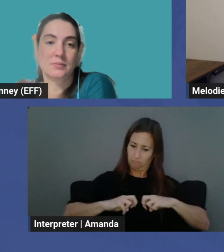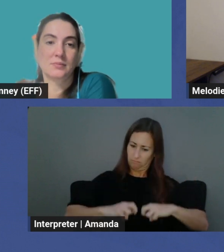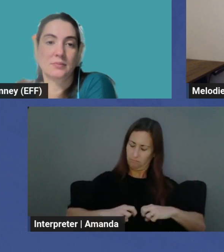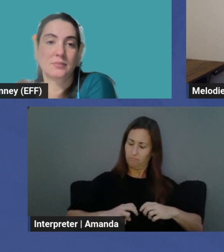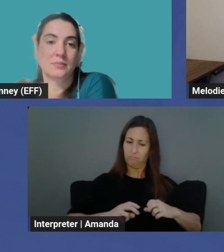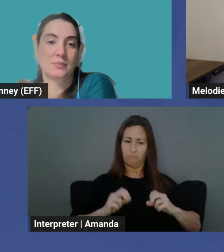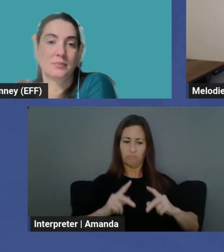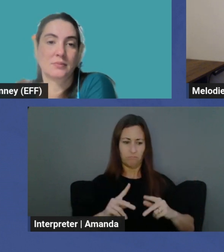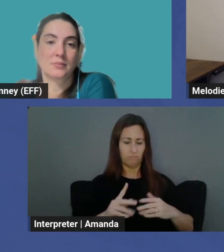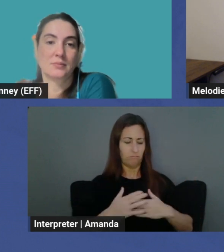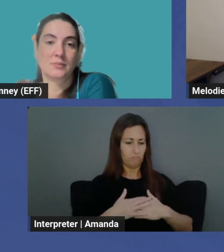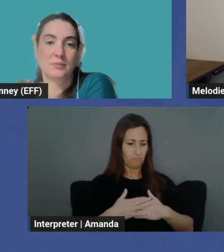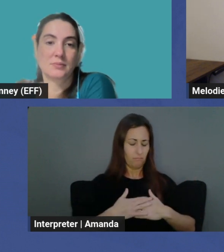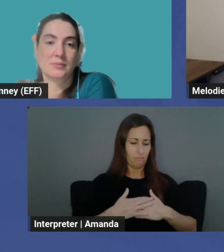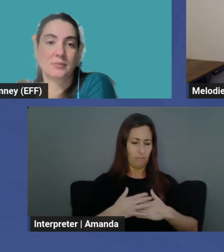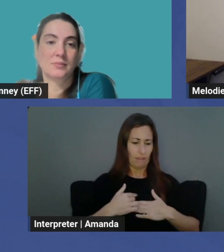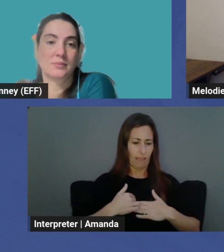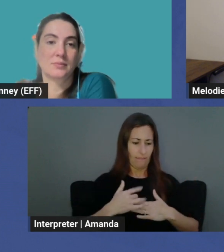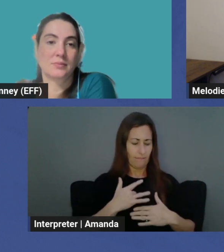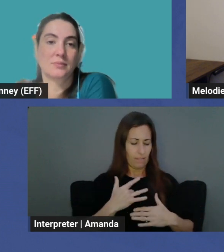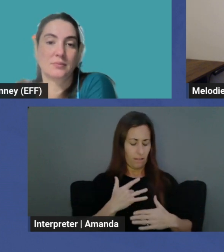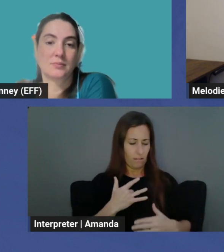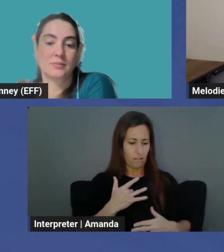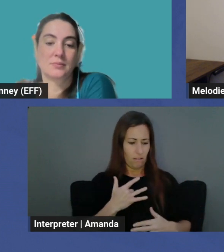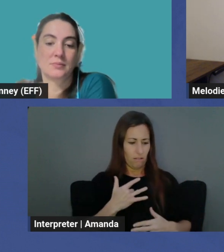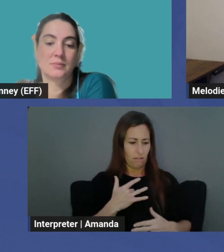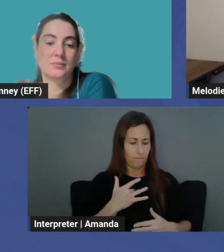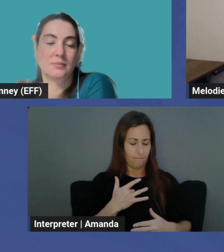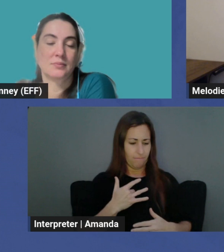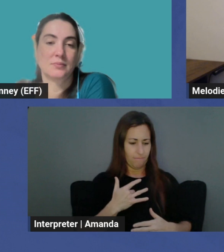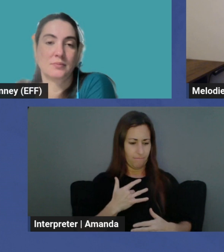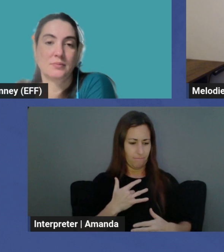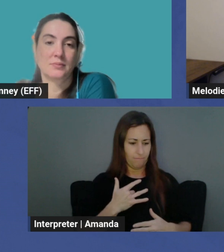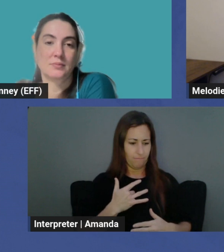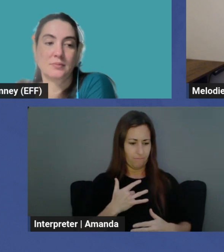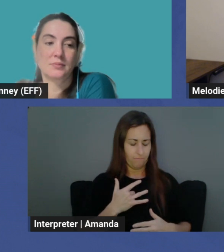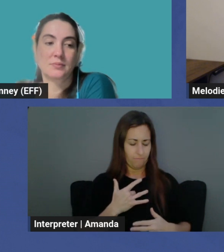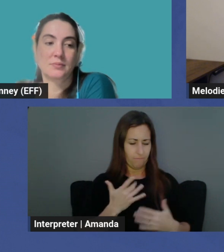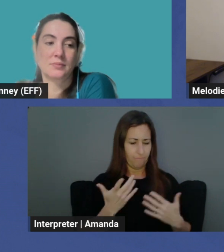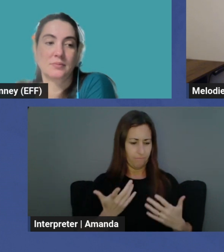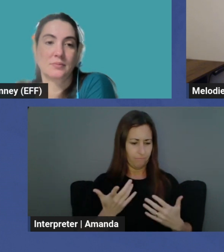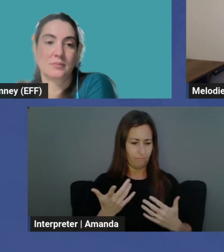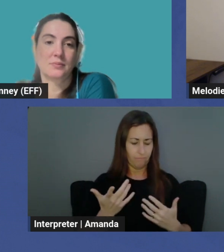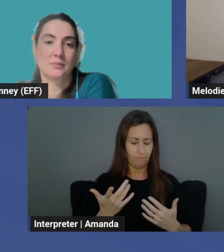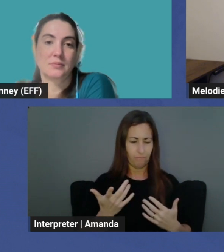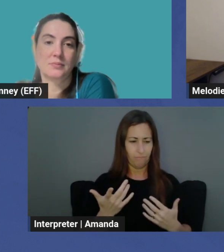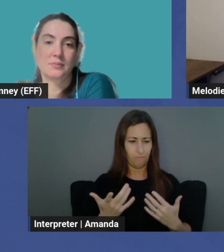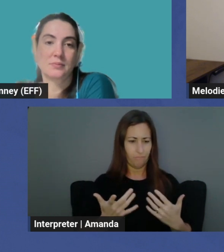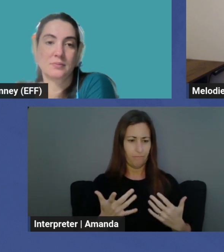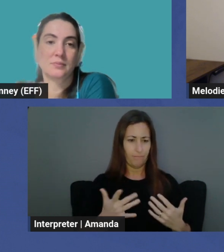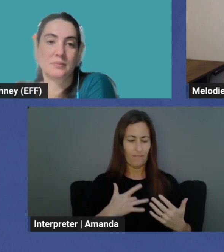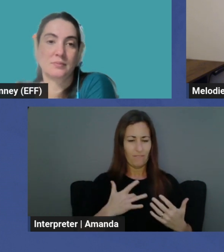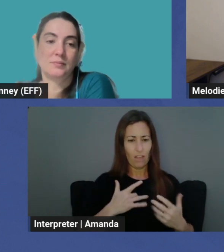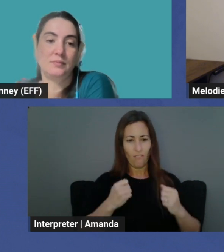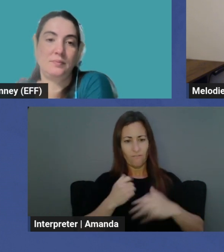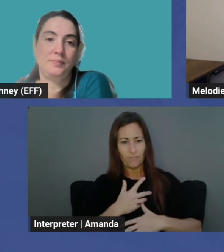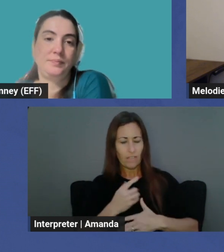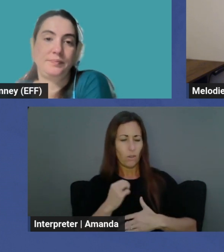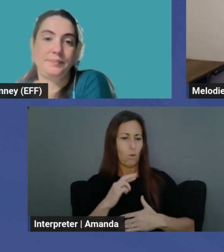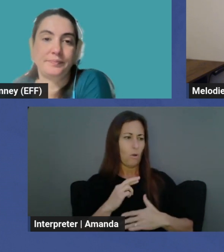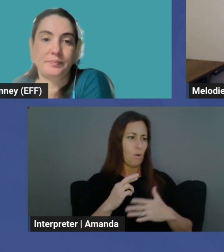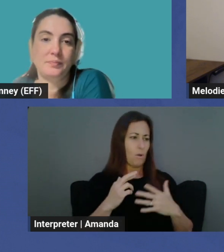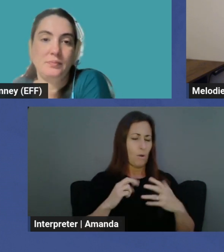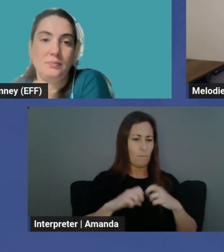where they feel that where they feel a tension or a fear or a knee-jerk